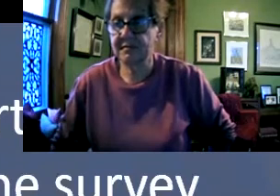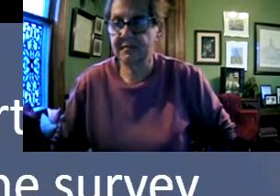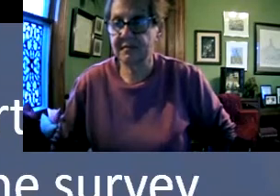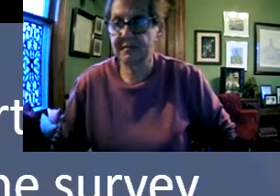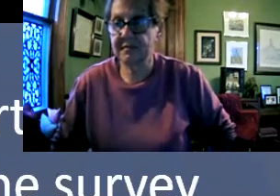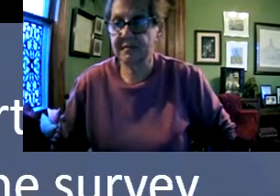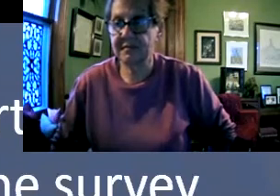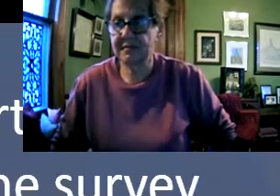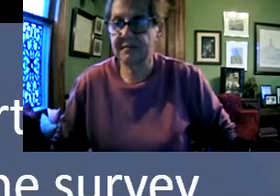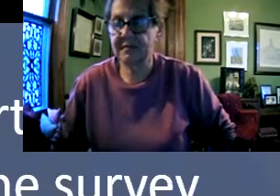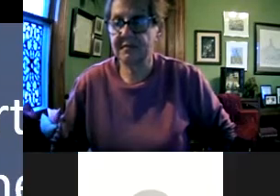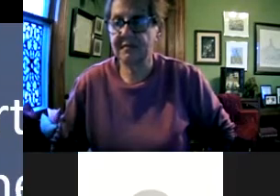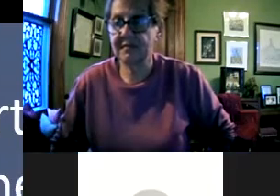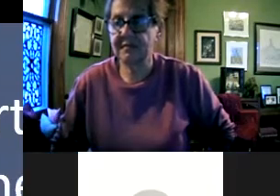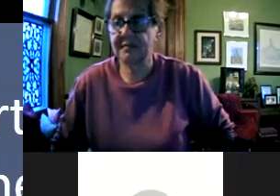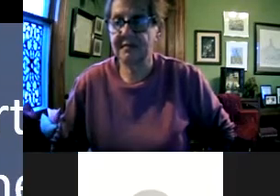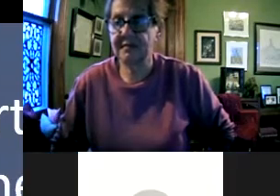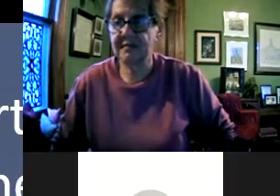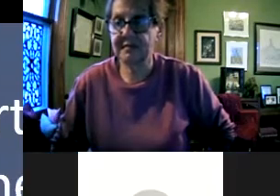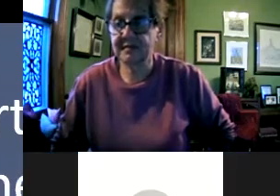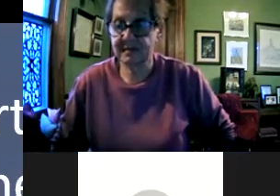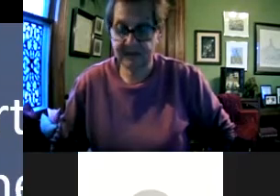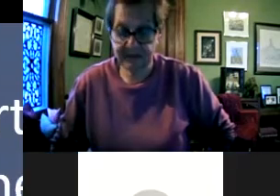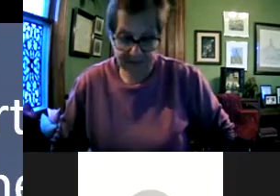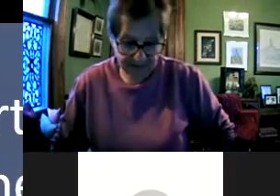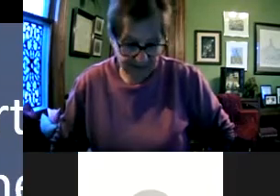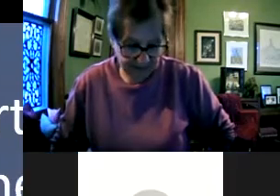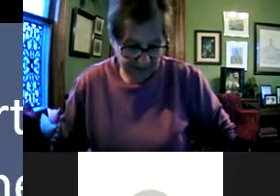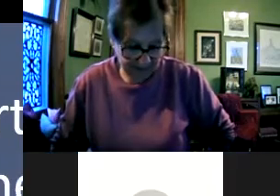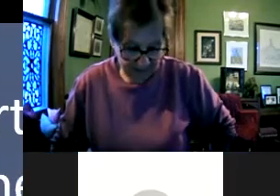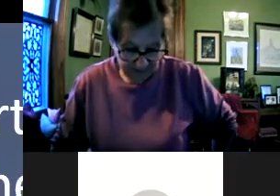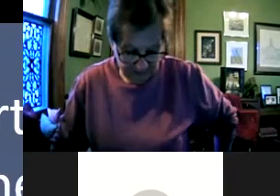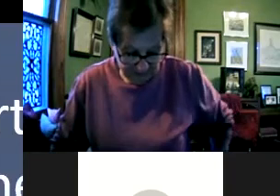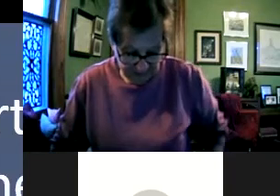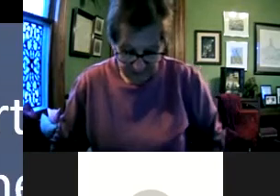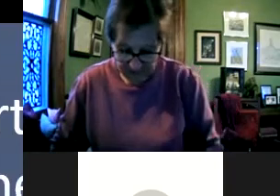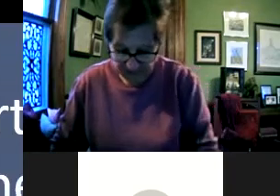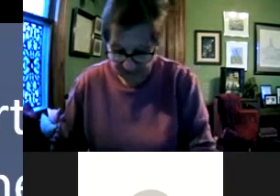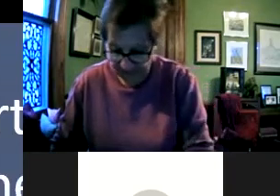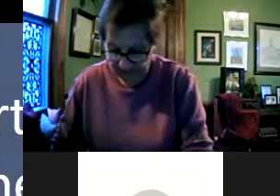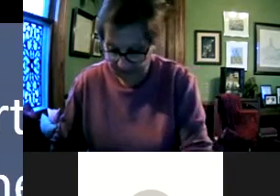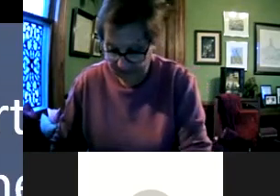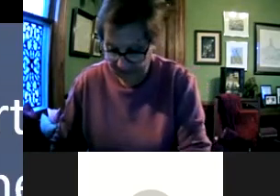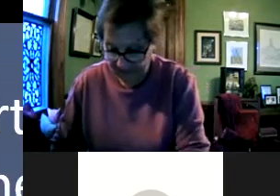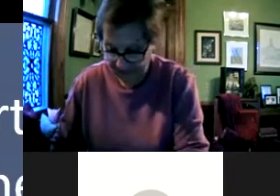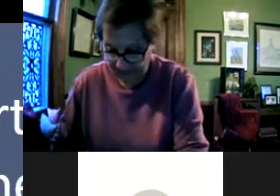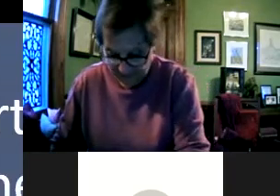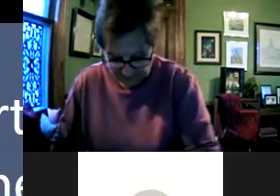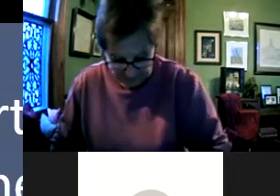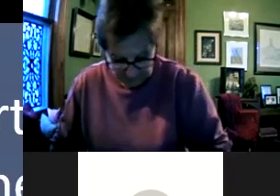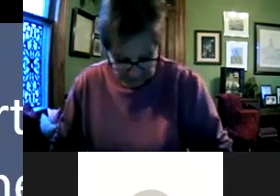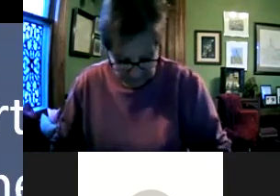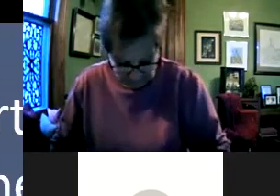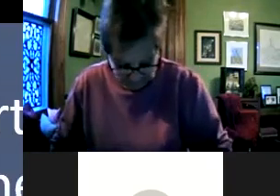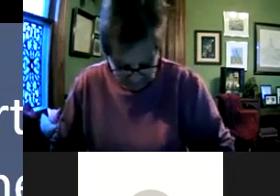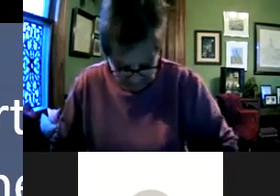All right. Okay. All right. Hi, Mary. Hi. My question is, on one of the design maps